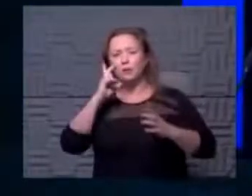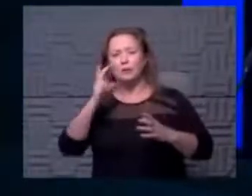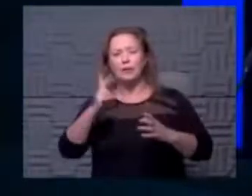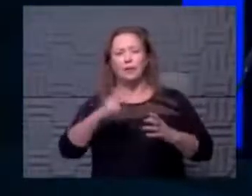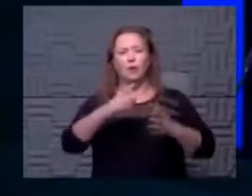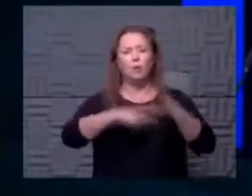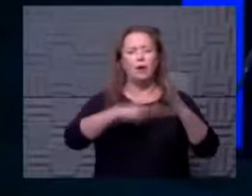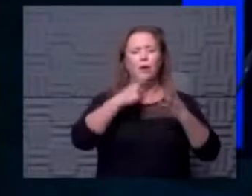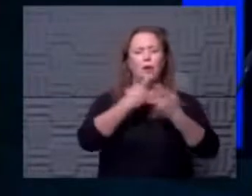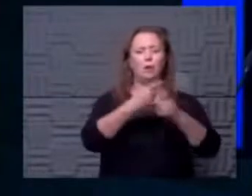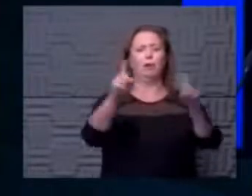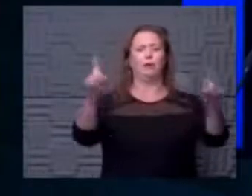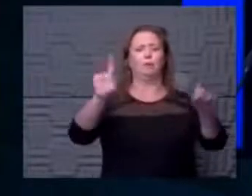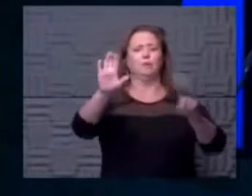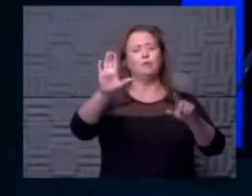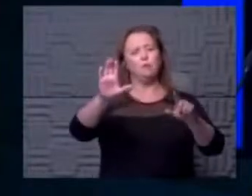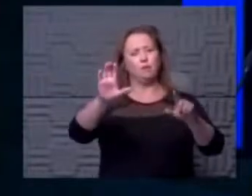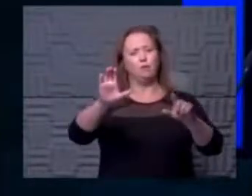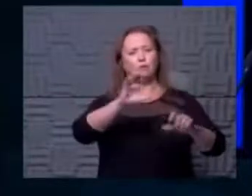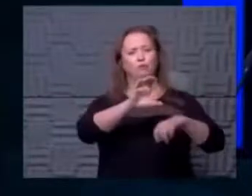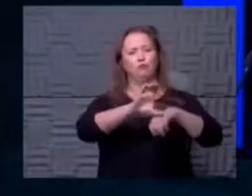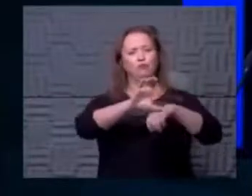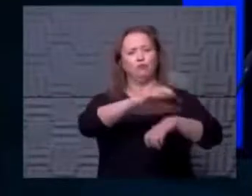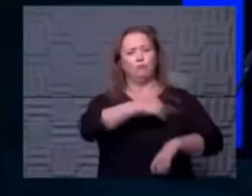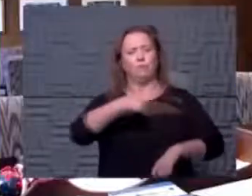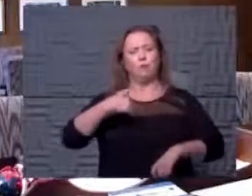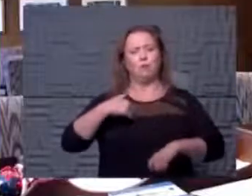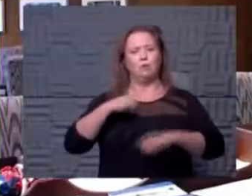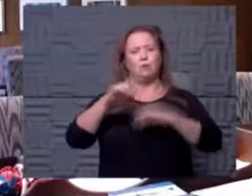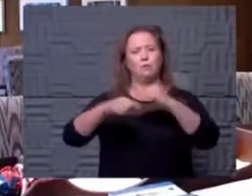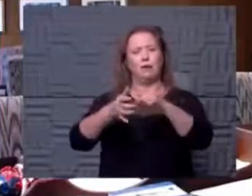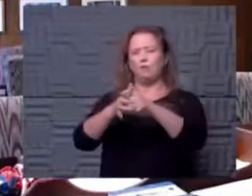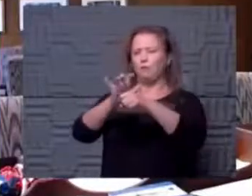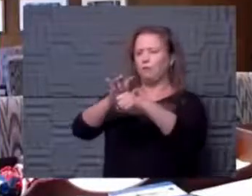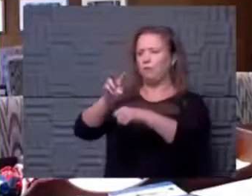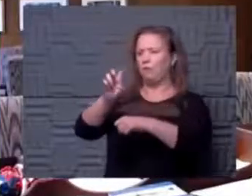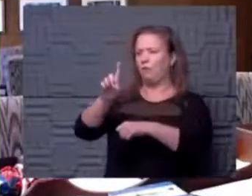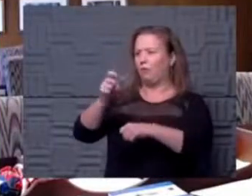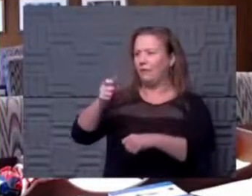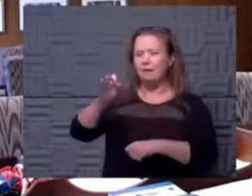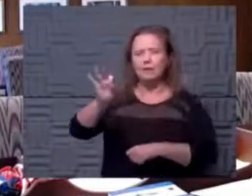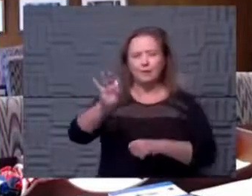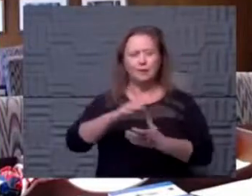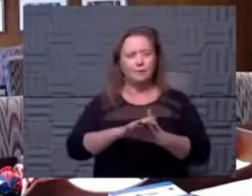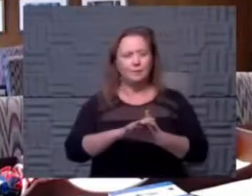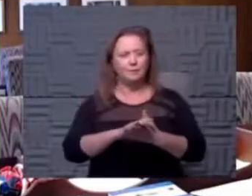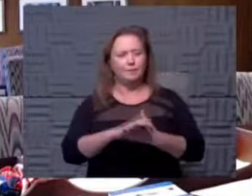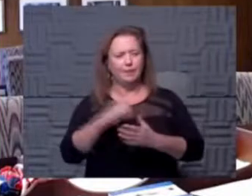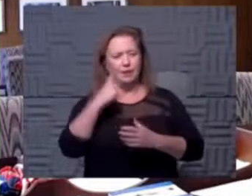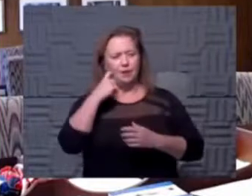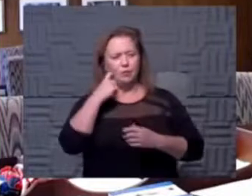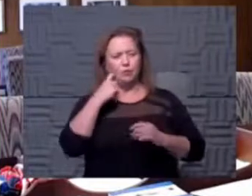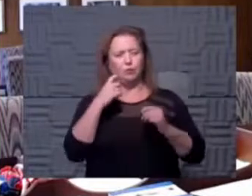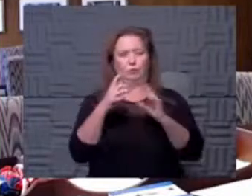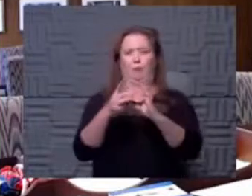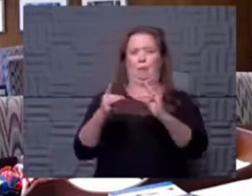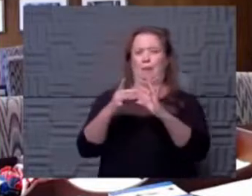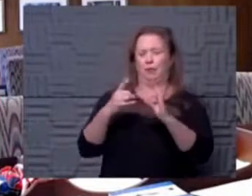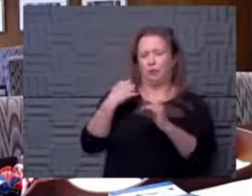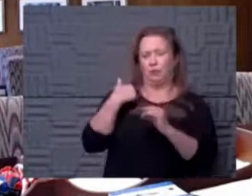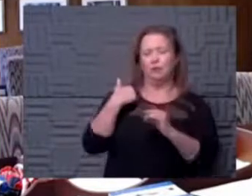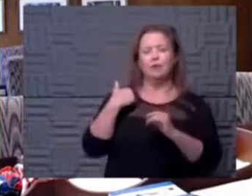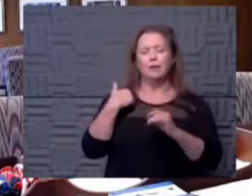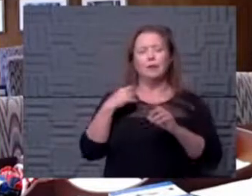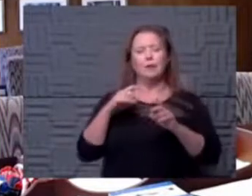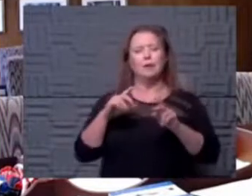to your parishioners about COVID-19. Well, I think what you mentioned at the beginning, I think many people are